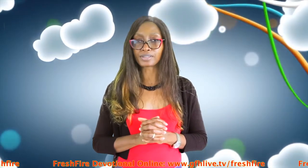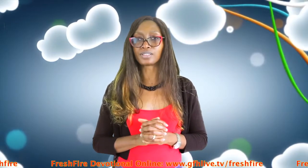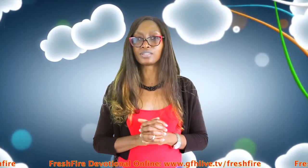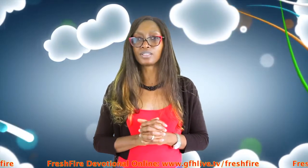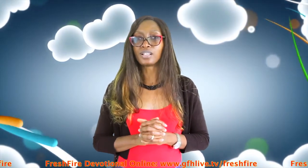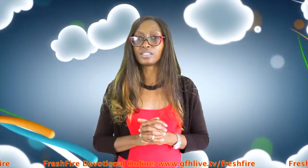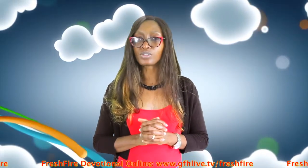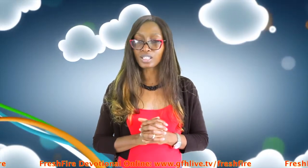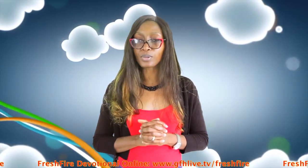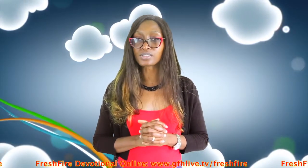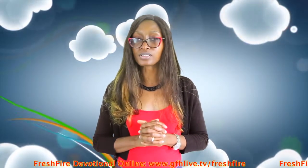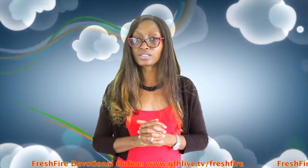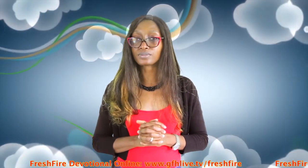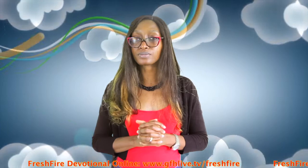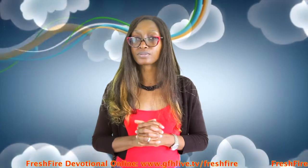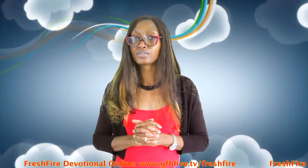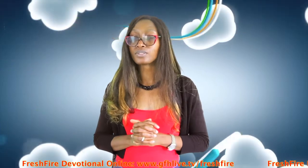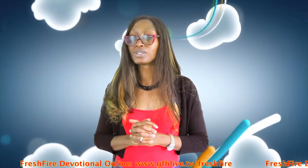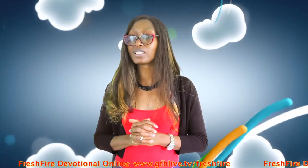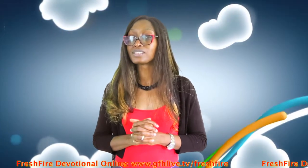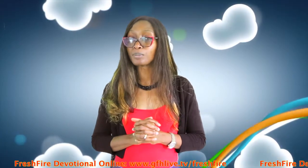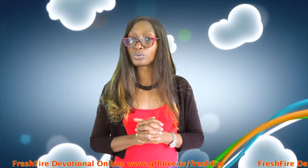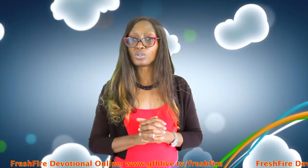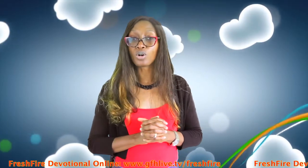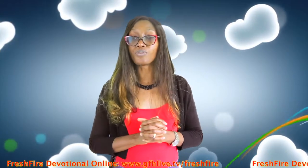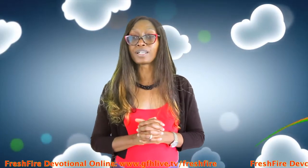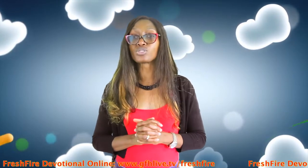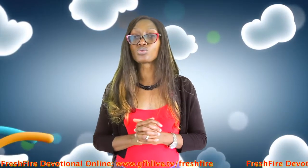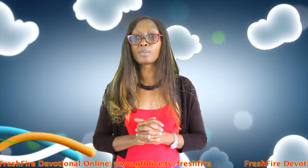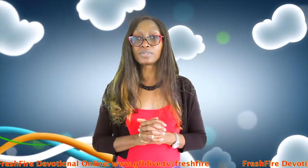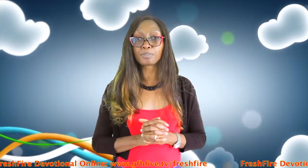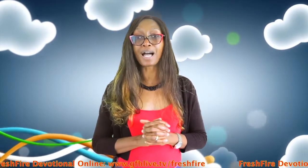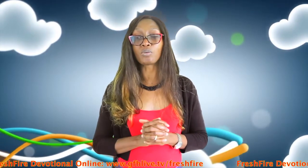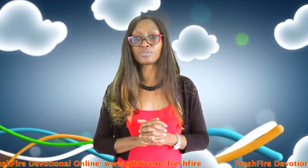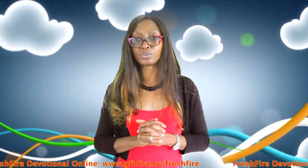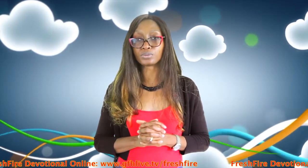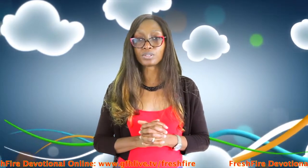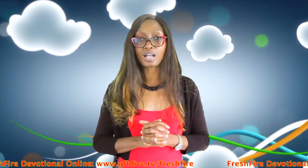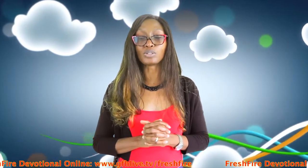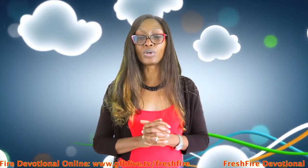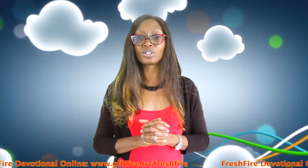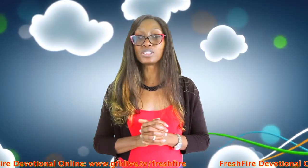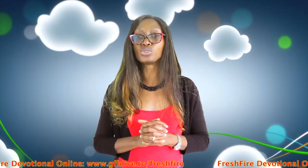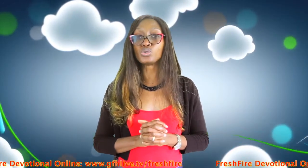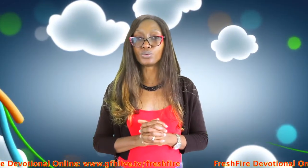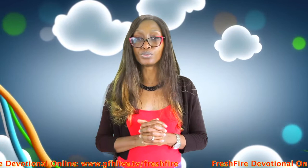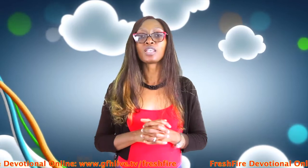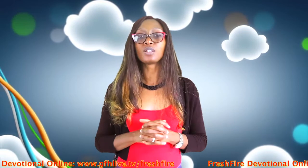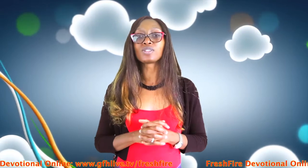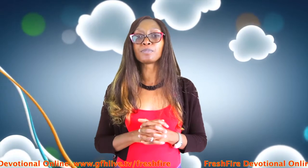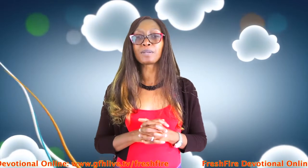ordinary person. Nicodemus was an example of an extremely powerful and wealthy